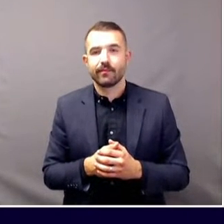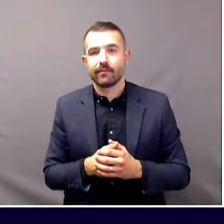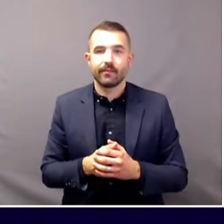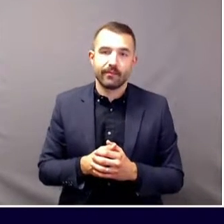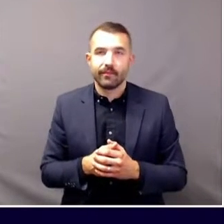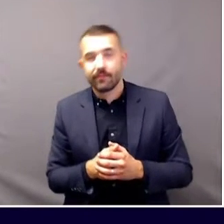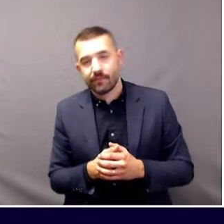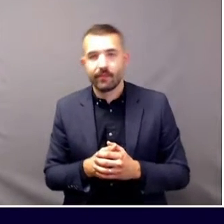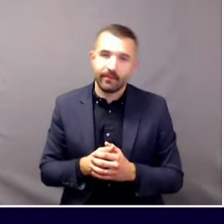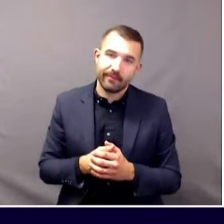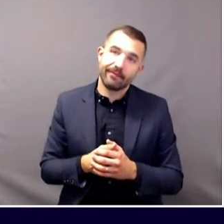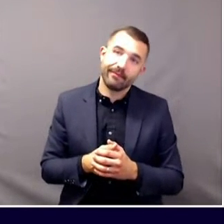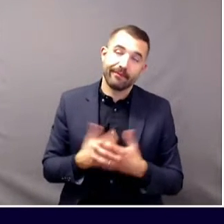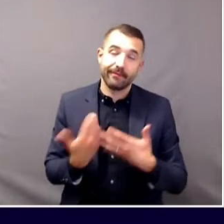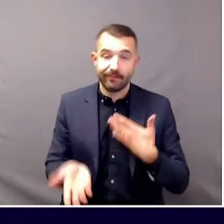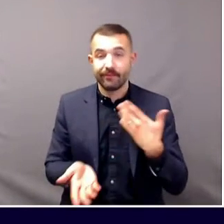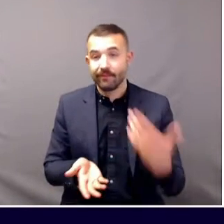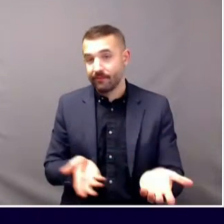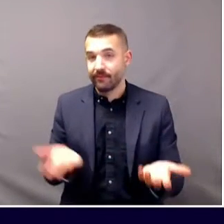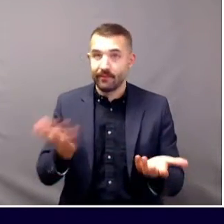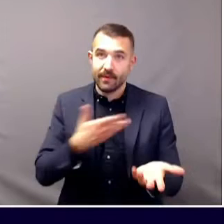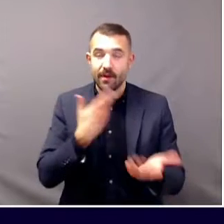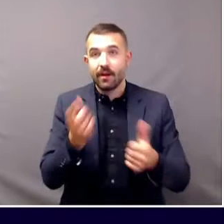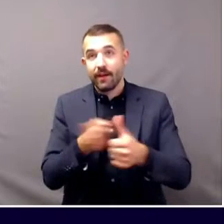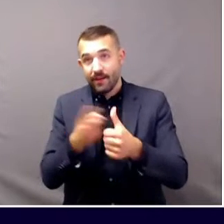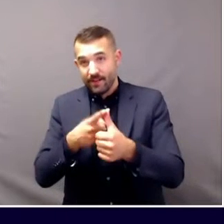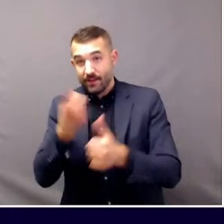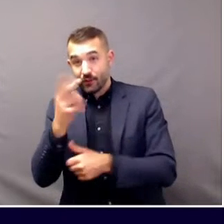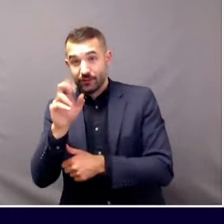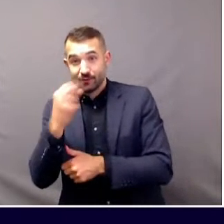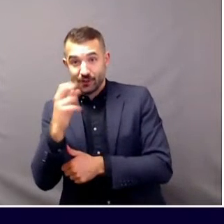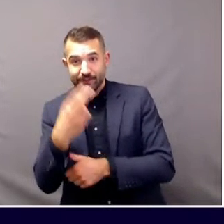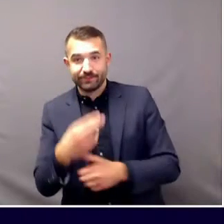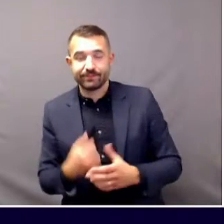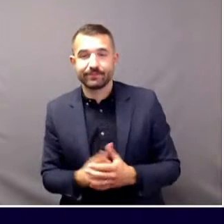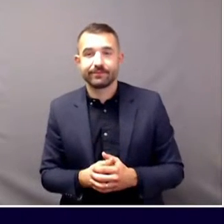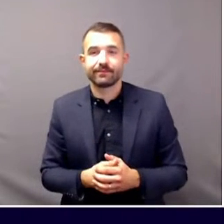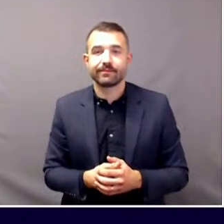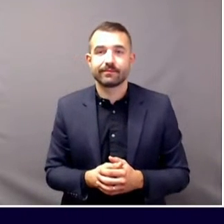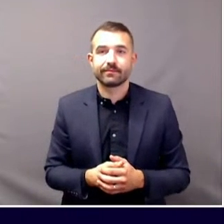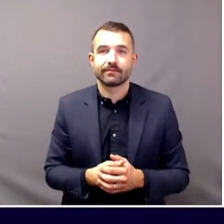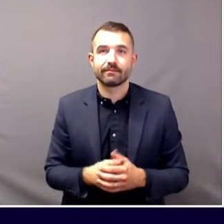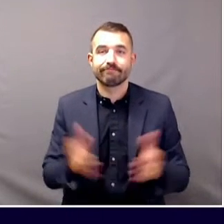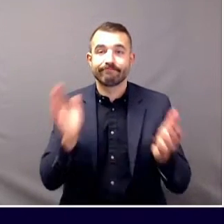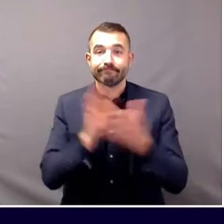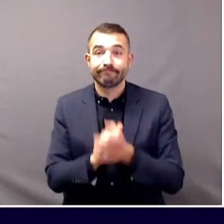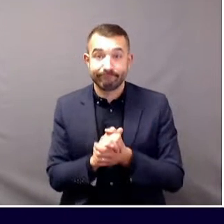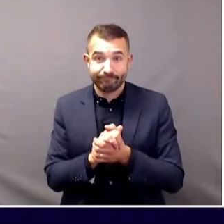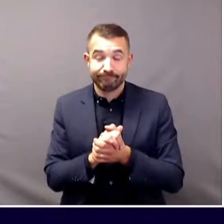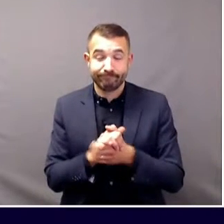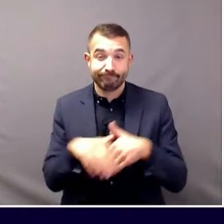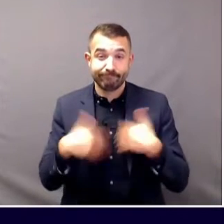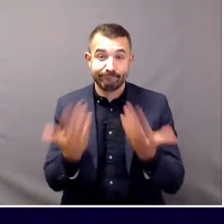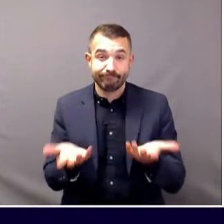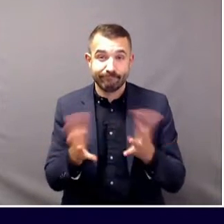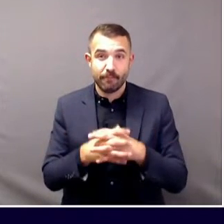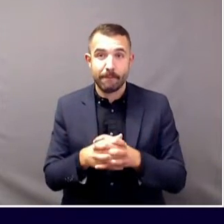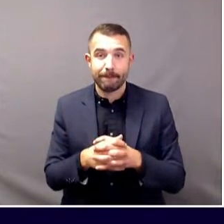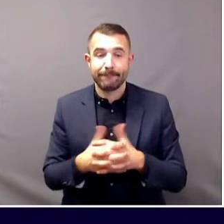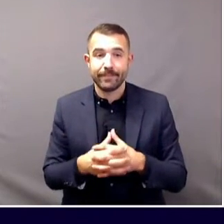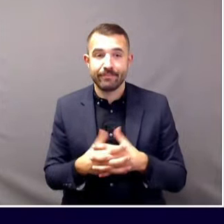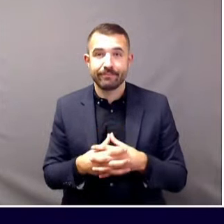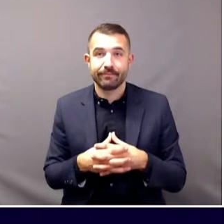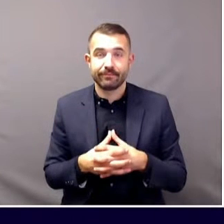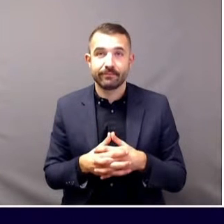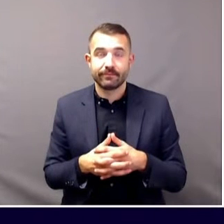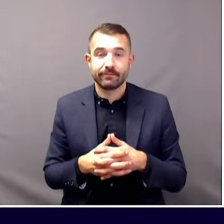Well, I guess this first one's really probably for you. It's whether, do you have a more updated assessment